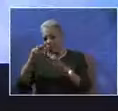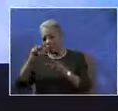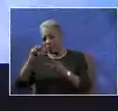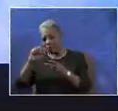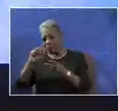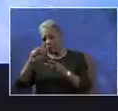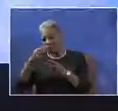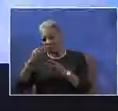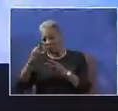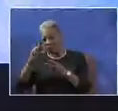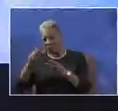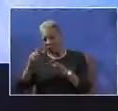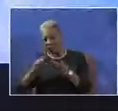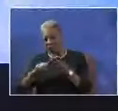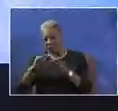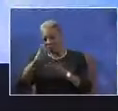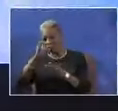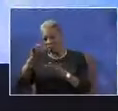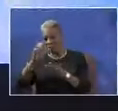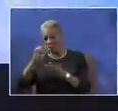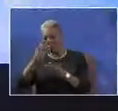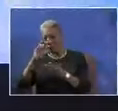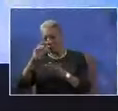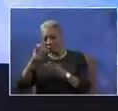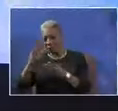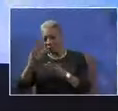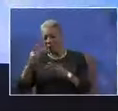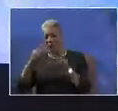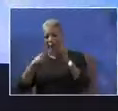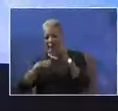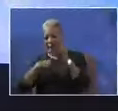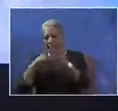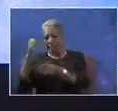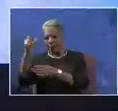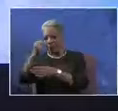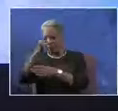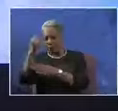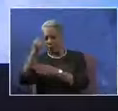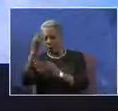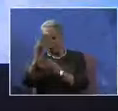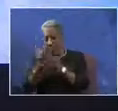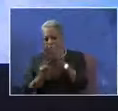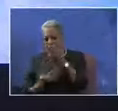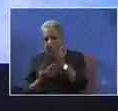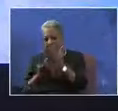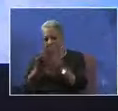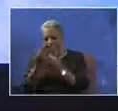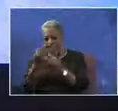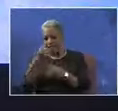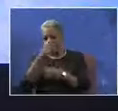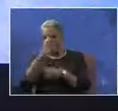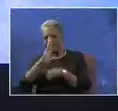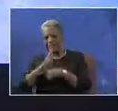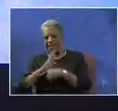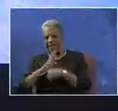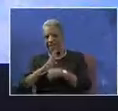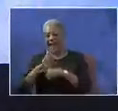Habakkuk, look, Zephaniah, I'm going to hold my hand. And God held his